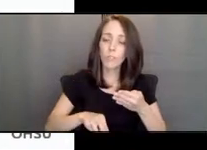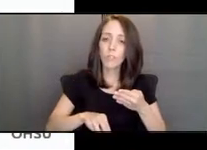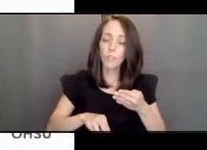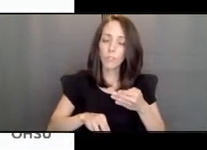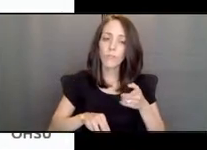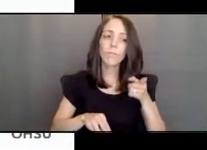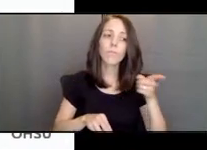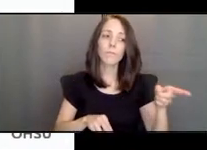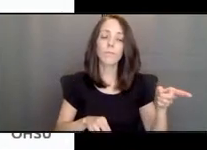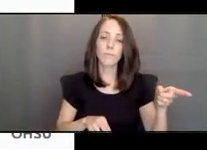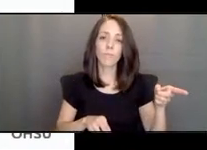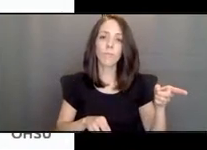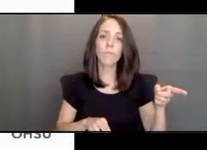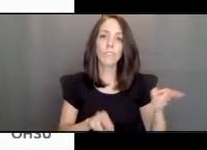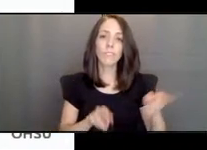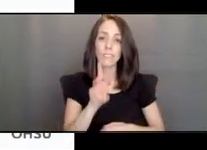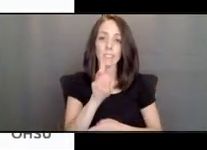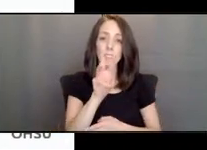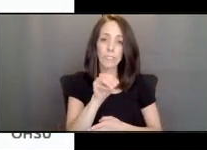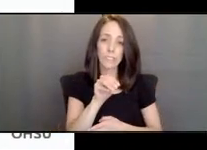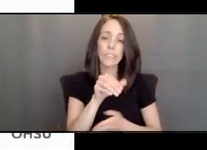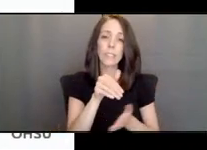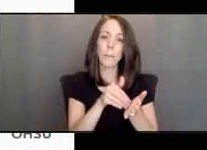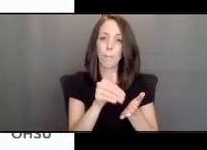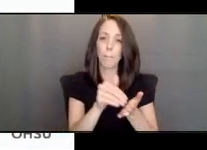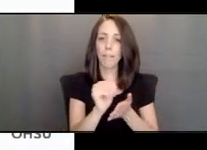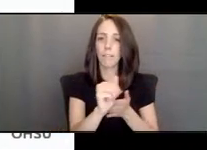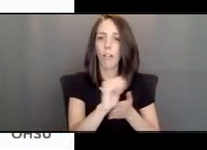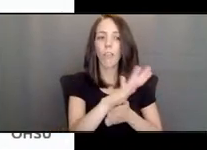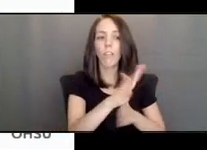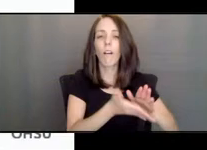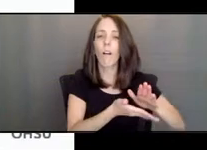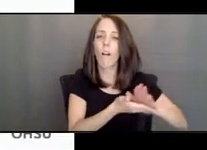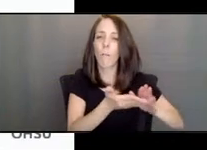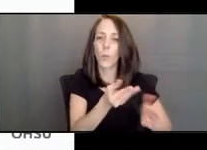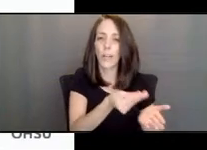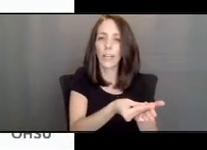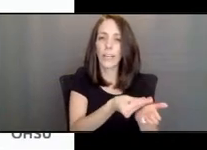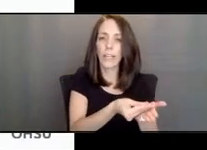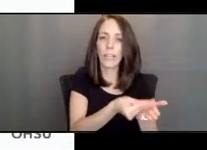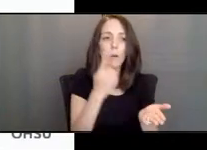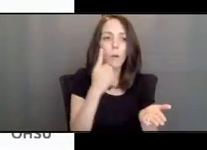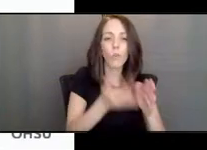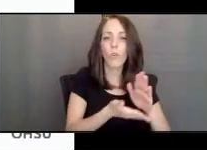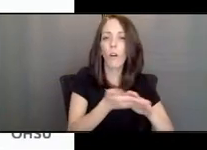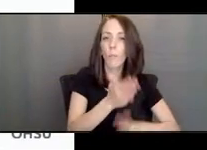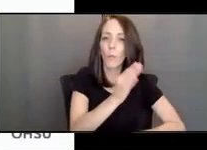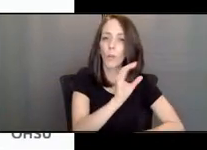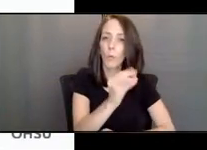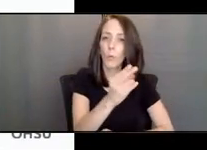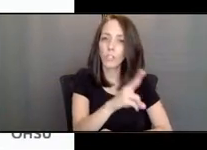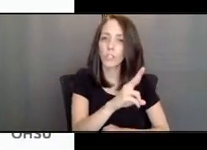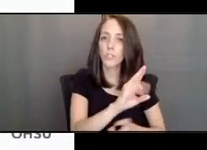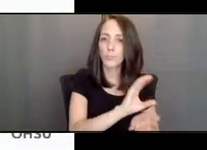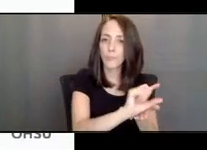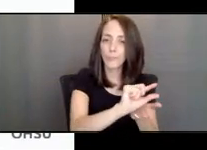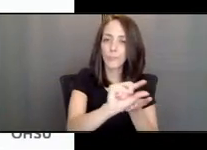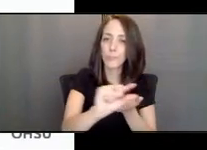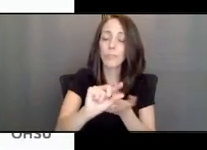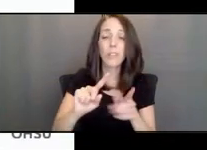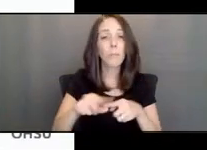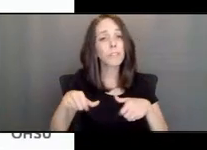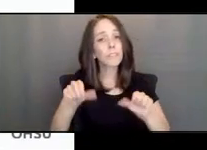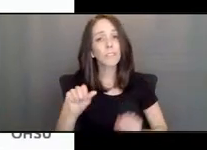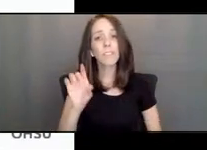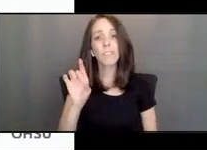income of $60 million, much better than the loss originally forecast, but still $85 million less than